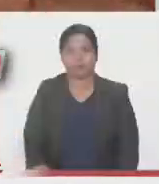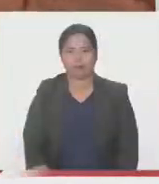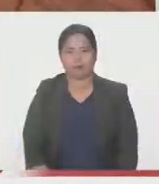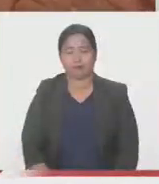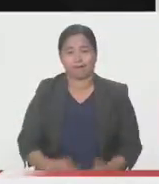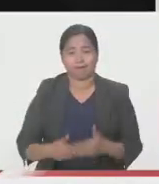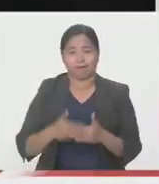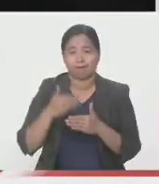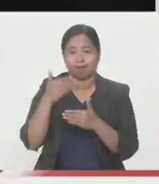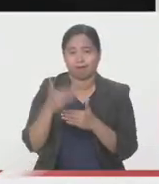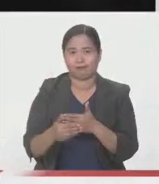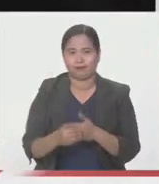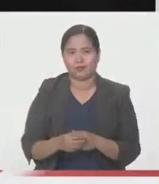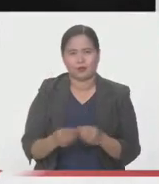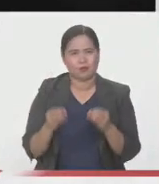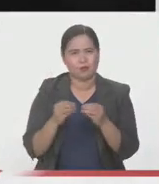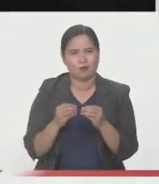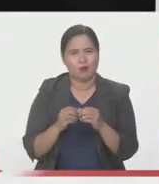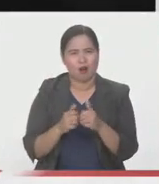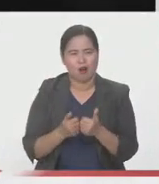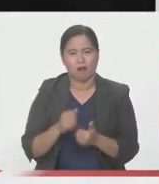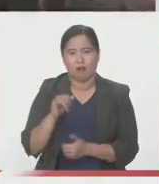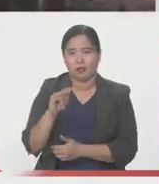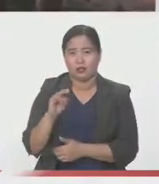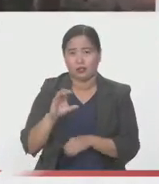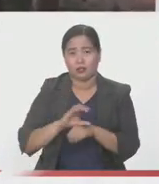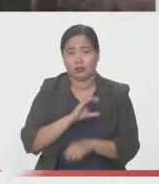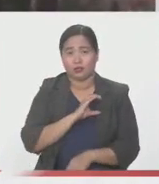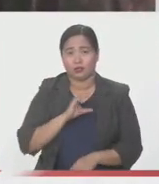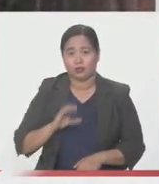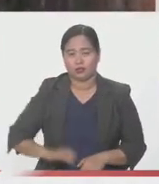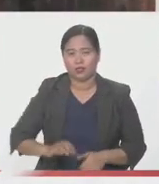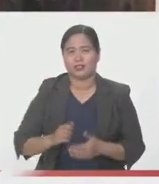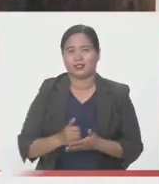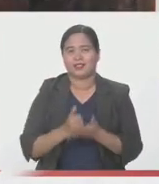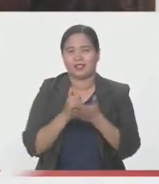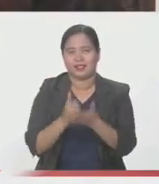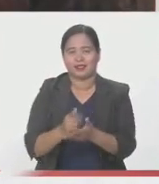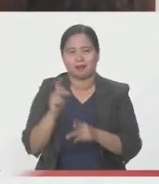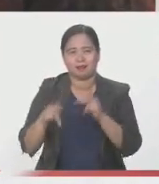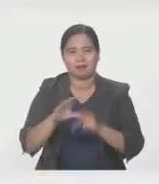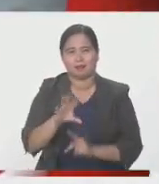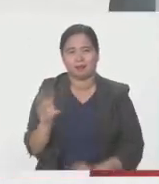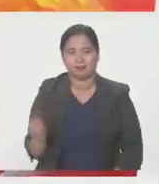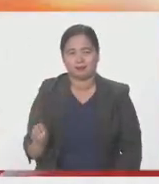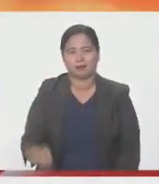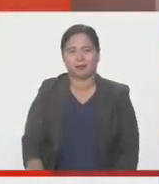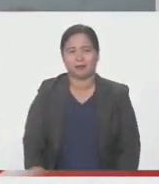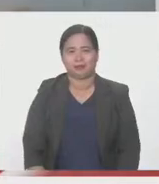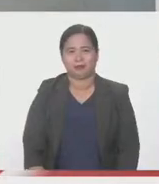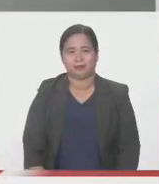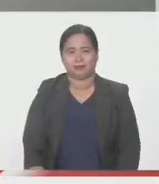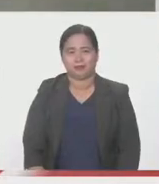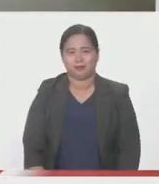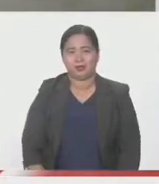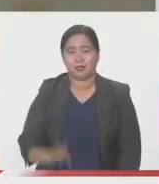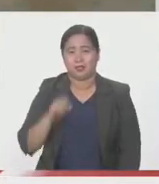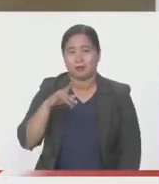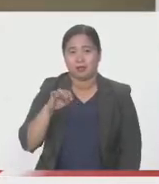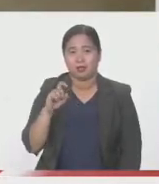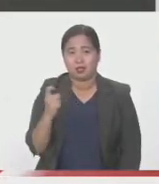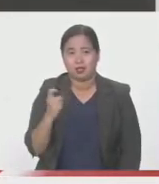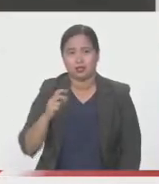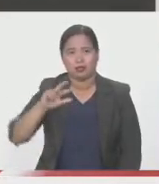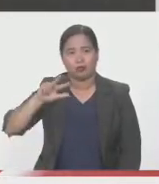Up next, find out how the Iglesia Ni Cristo offers help to the people of Africa. And SpaceX's